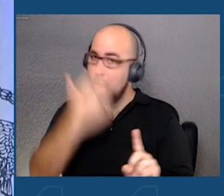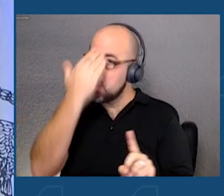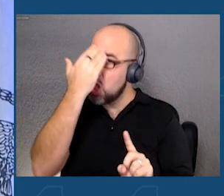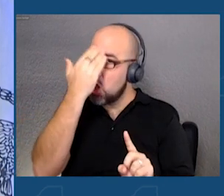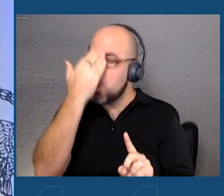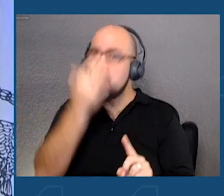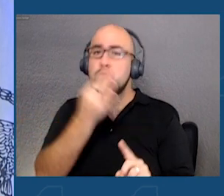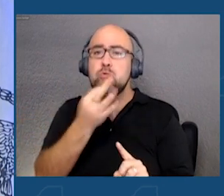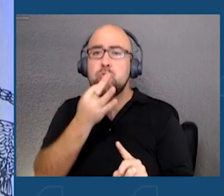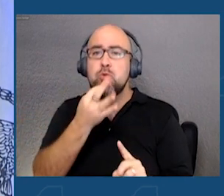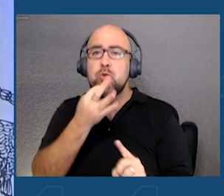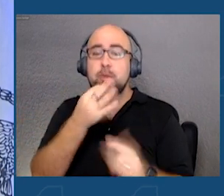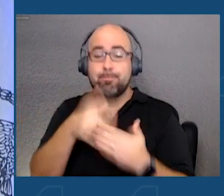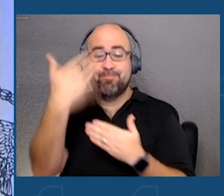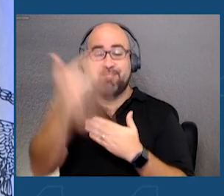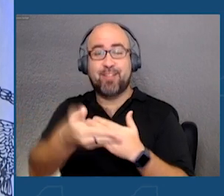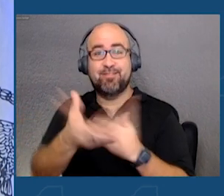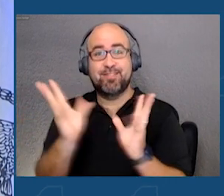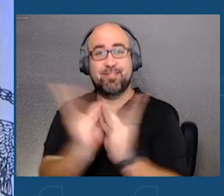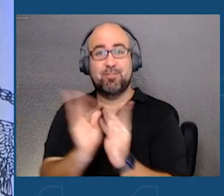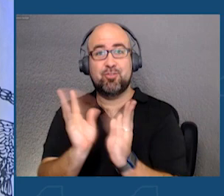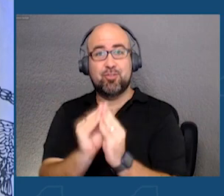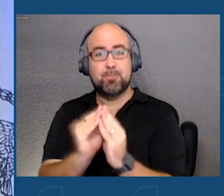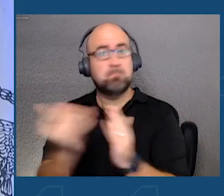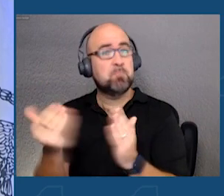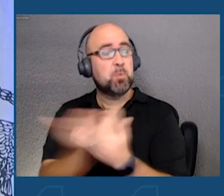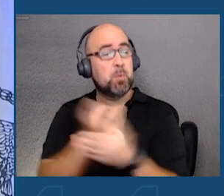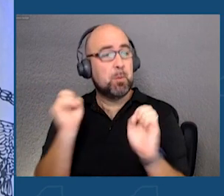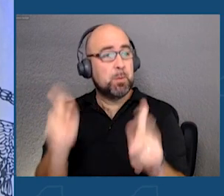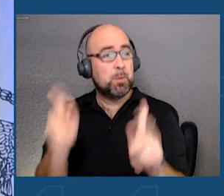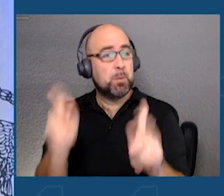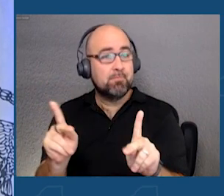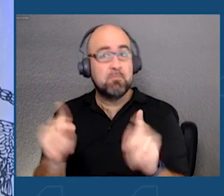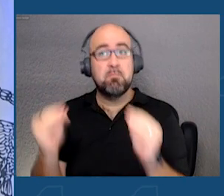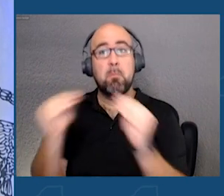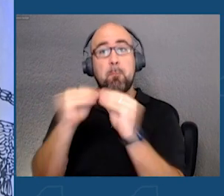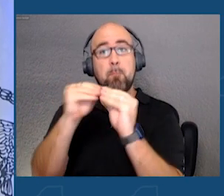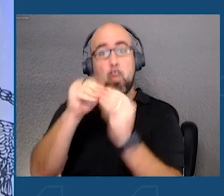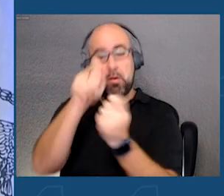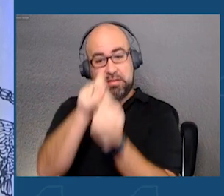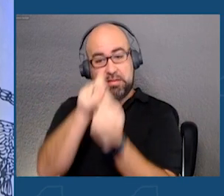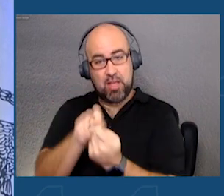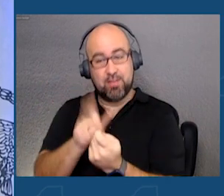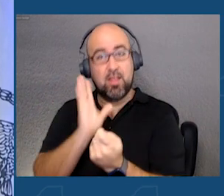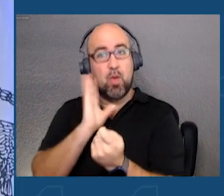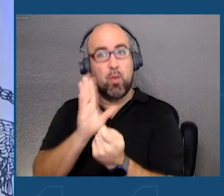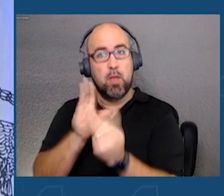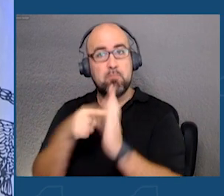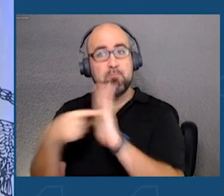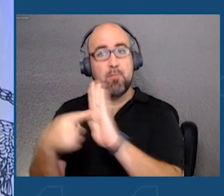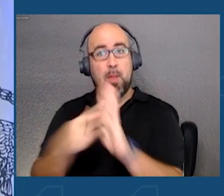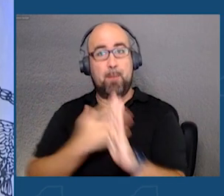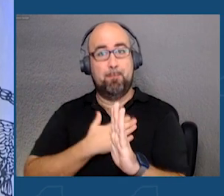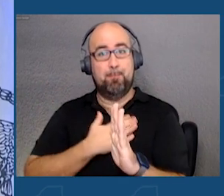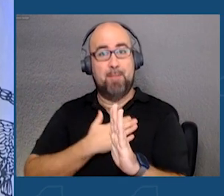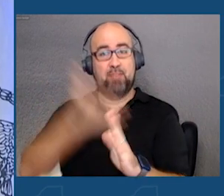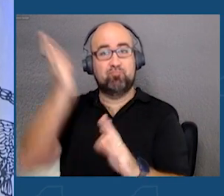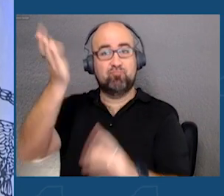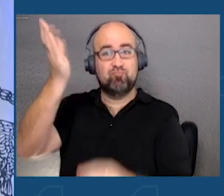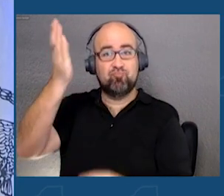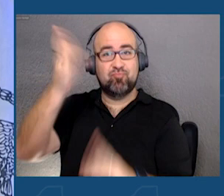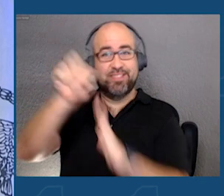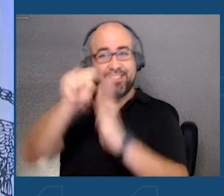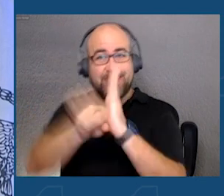session, new opportunity. More details will be unveiled in my State of the State on how I will take parts of what you're talking about here